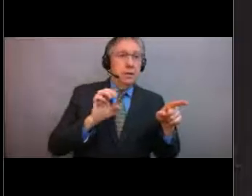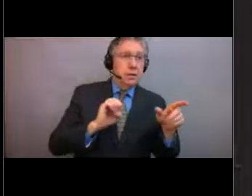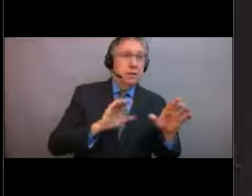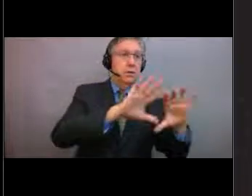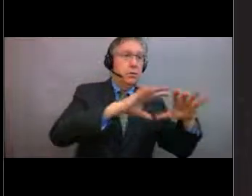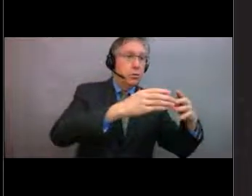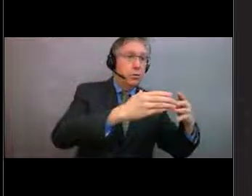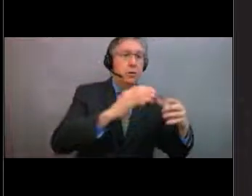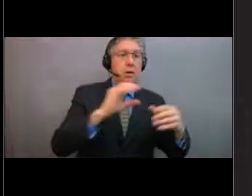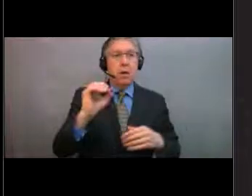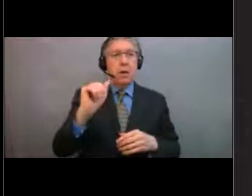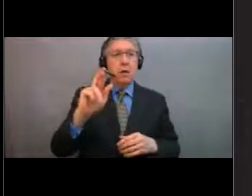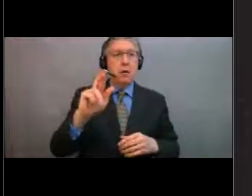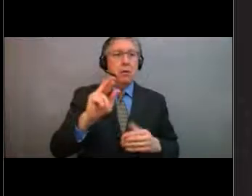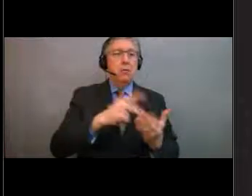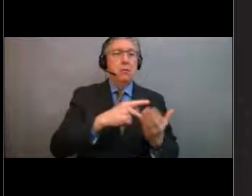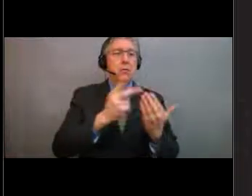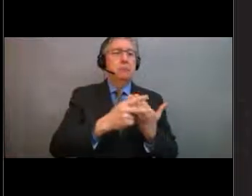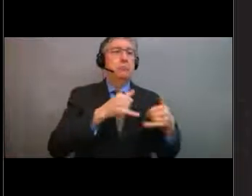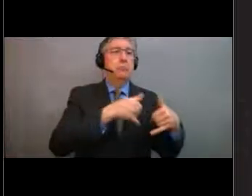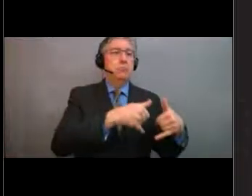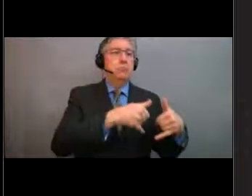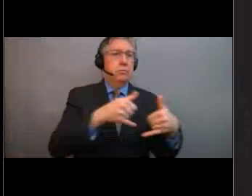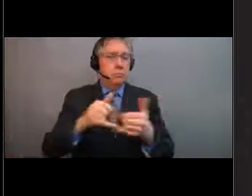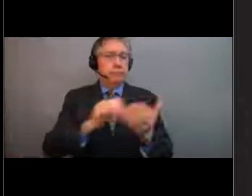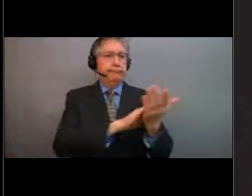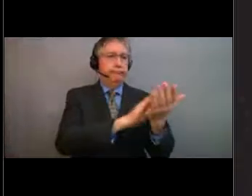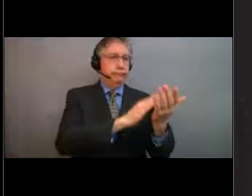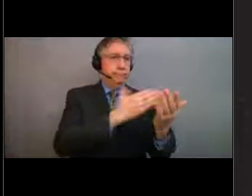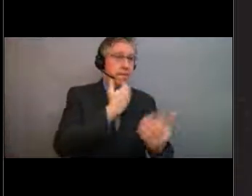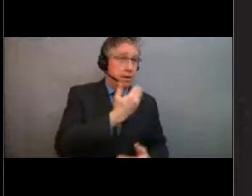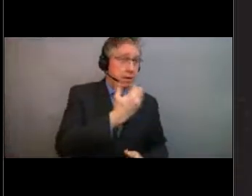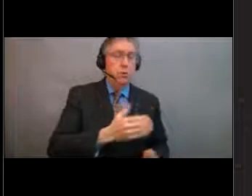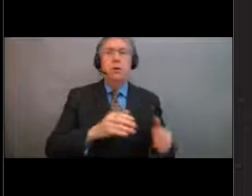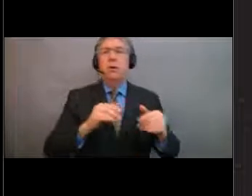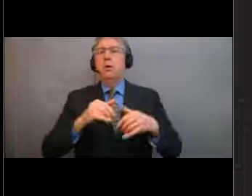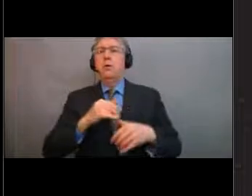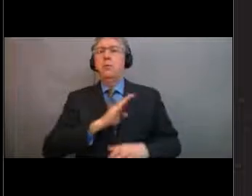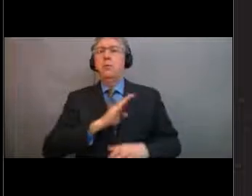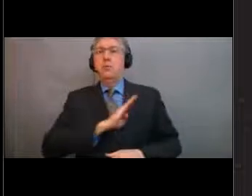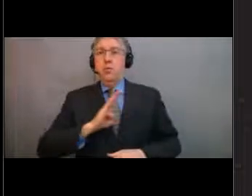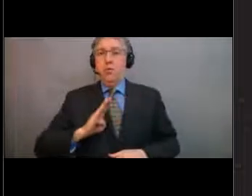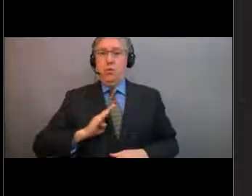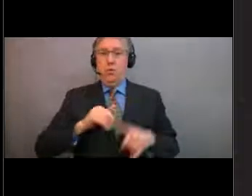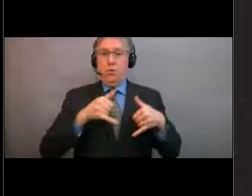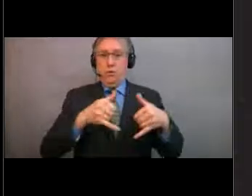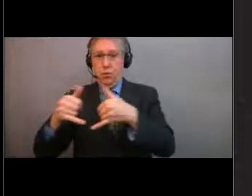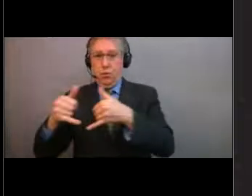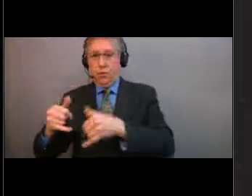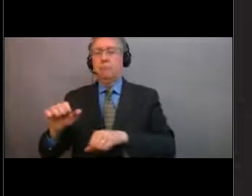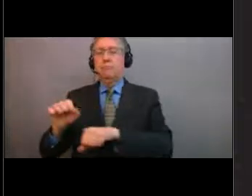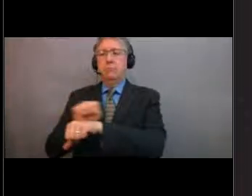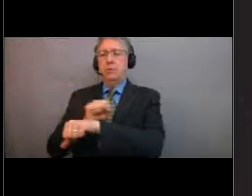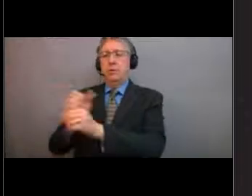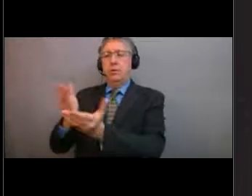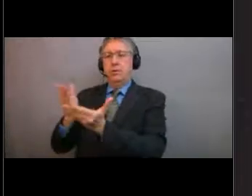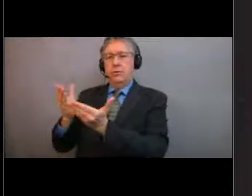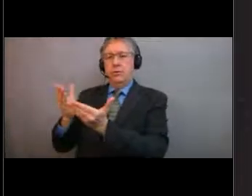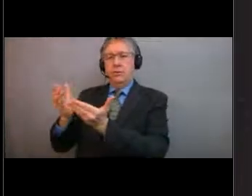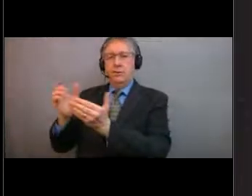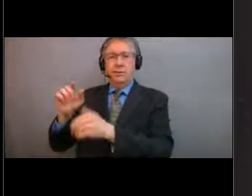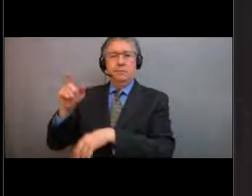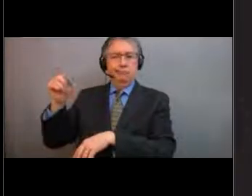OAR Awards program, our awards board, the Employee Services Division of our headquarters, and our communications office for helping us to